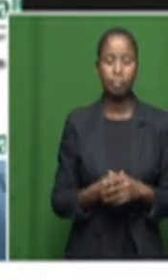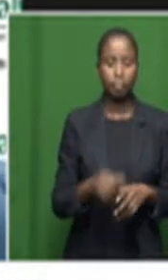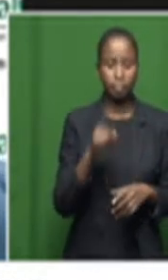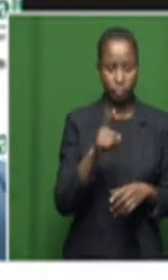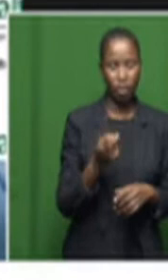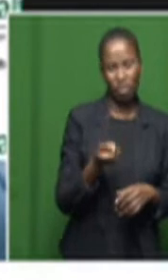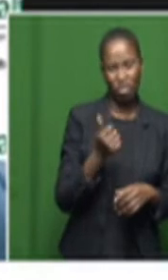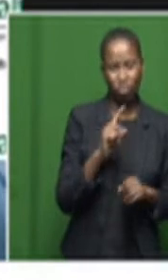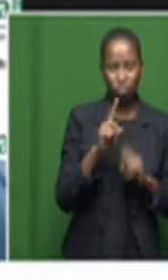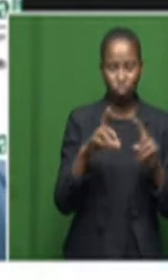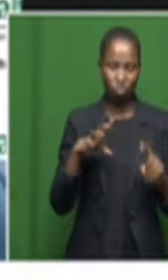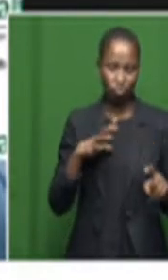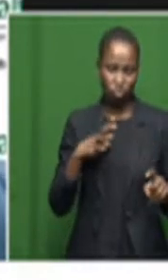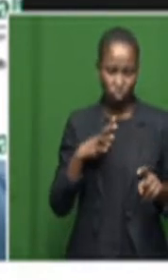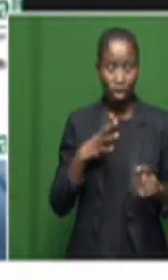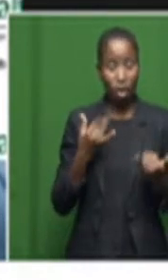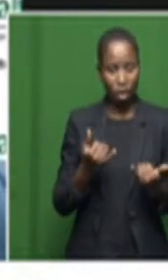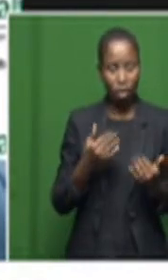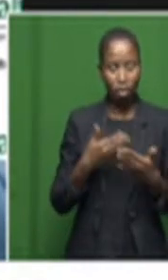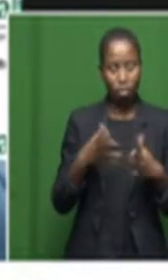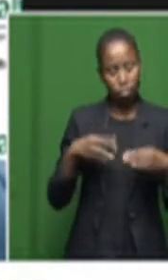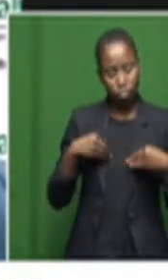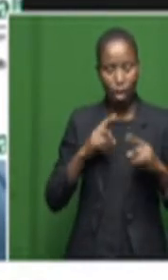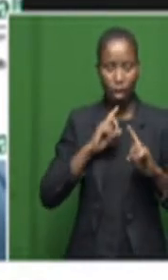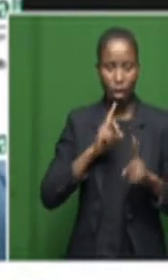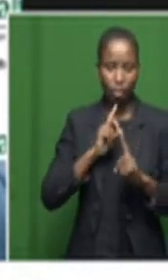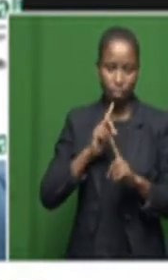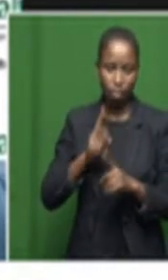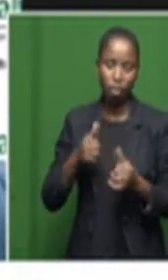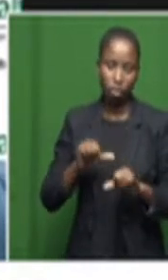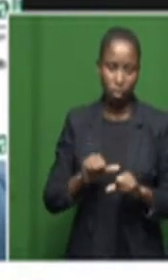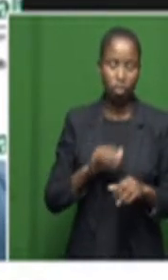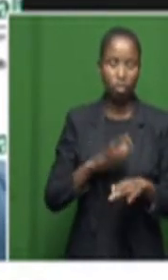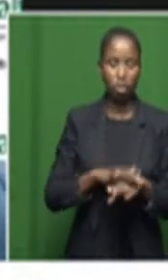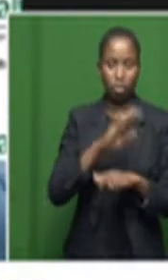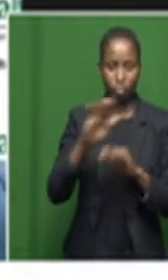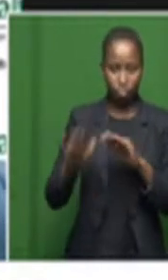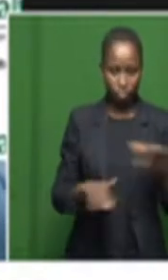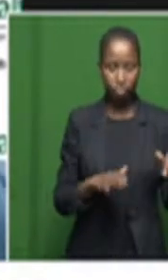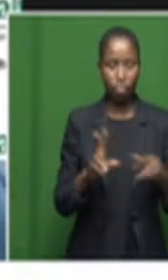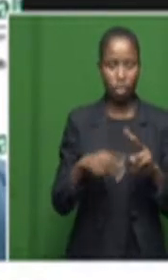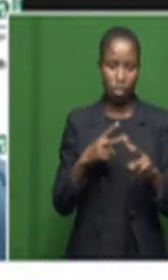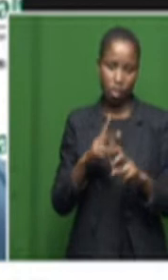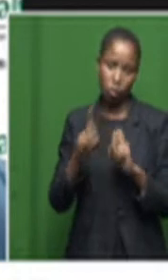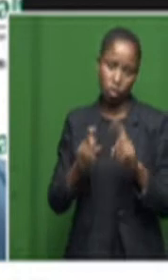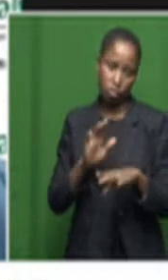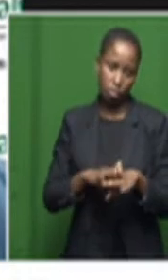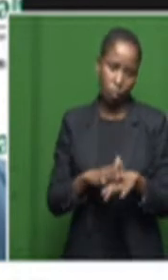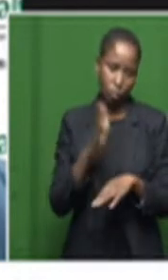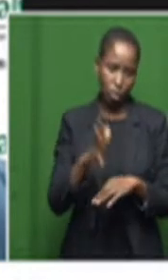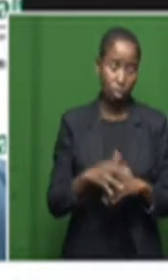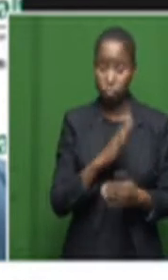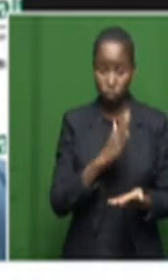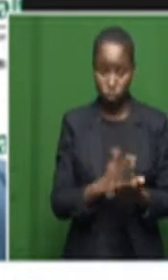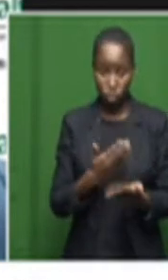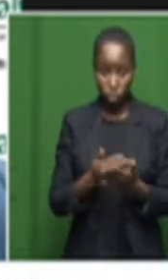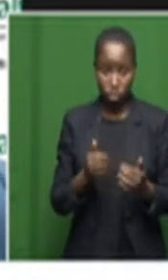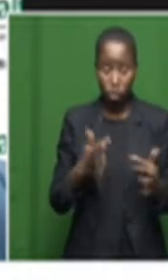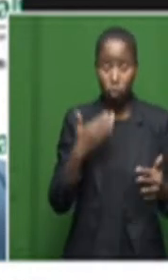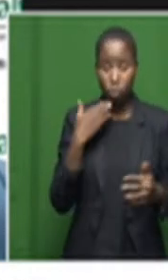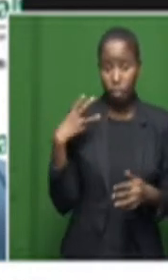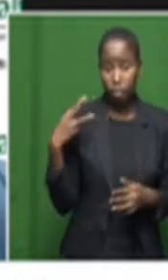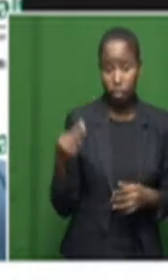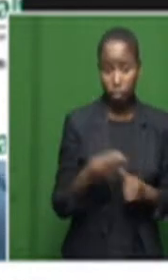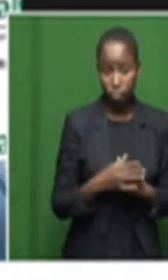few questions and allow the panelists to respond. Then we'll take the second round. I'm not sure who's going to start. Minister,